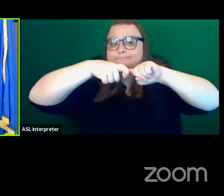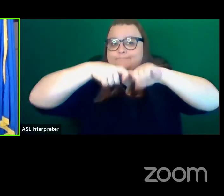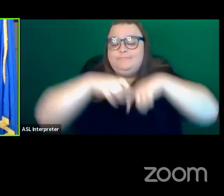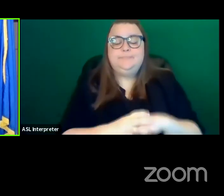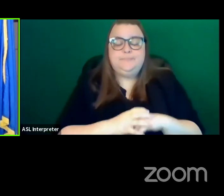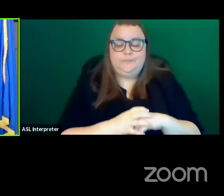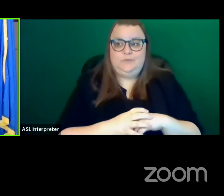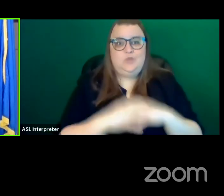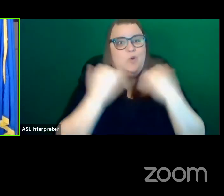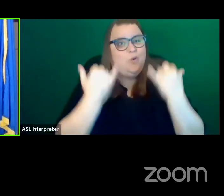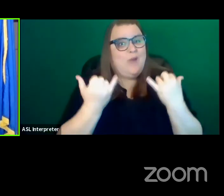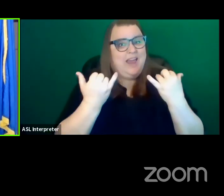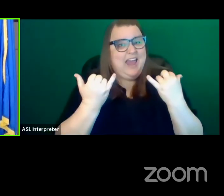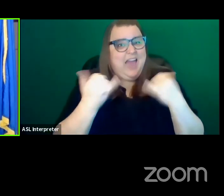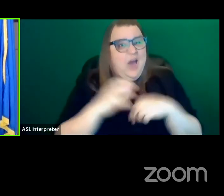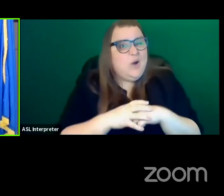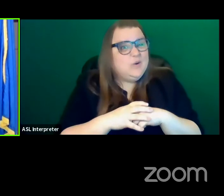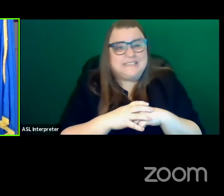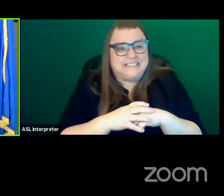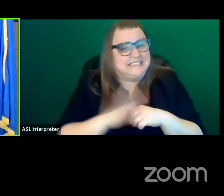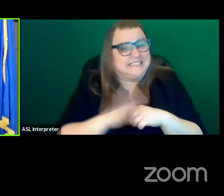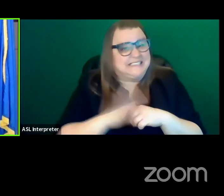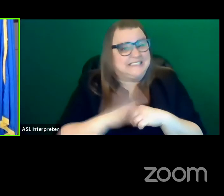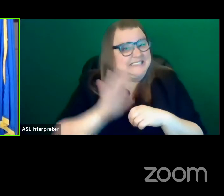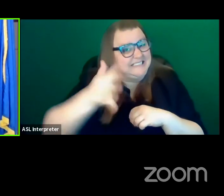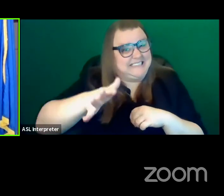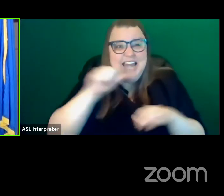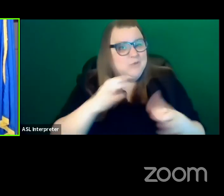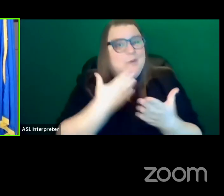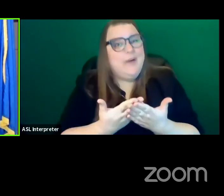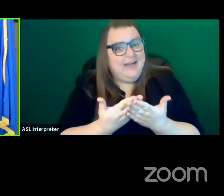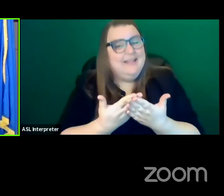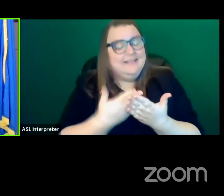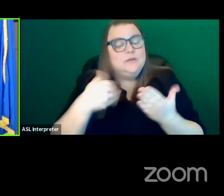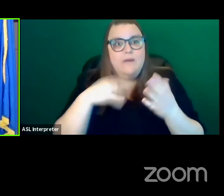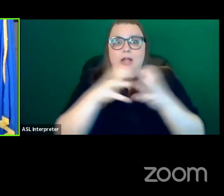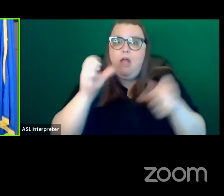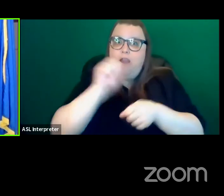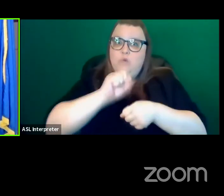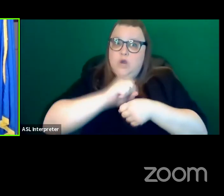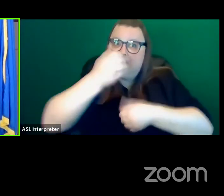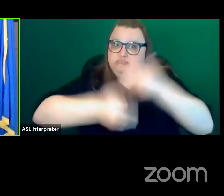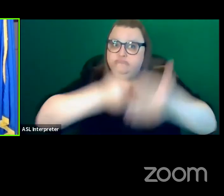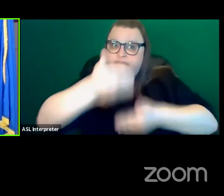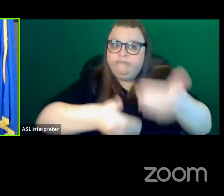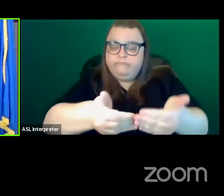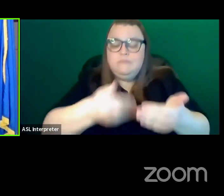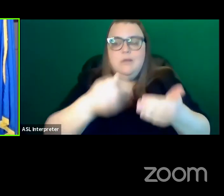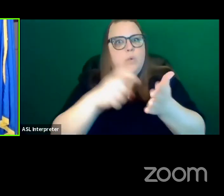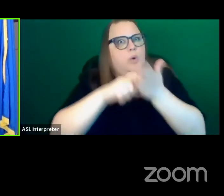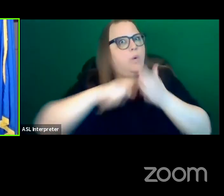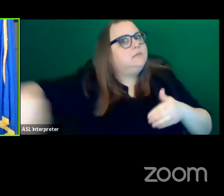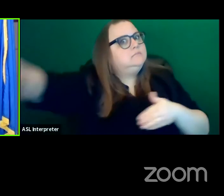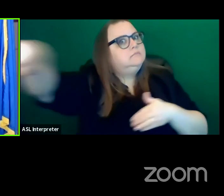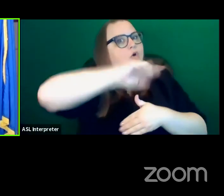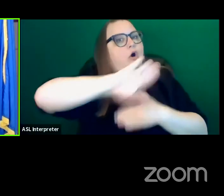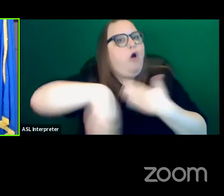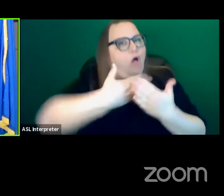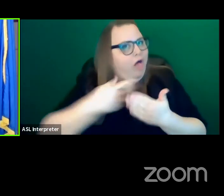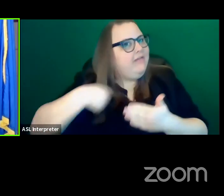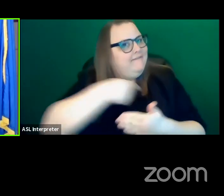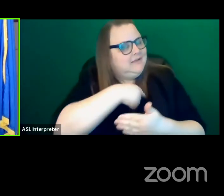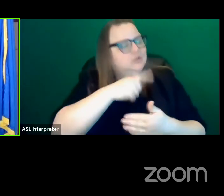our bridge is shaky. We have a lot of work to do, and it will take all of us to recommit ourselves to turning things around